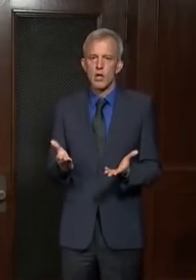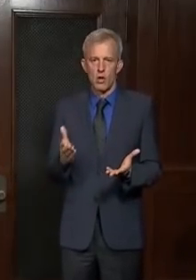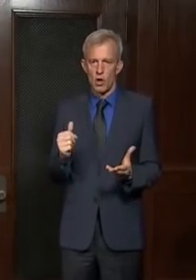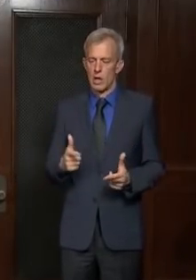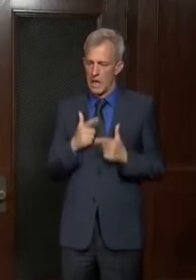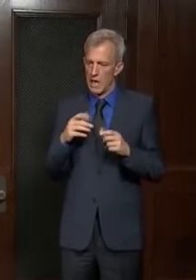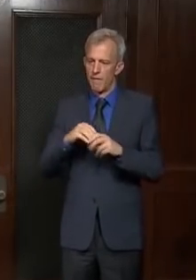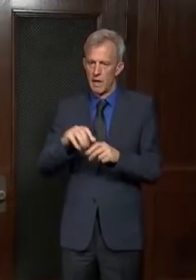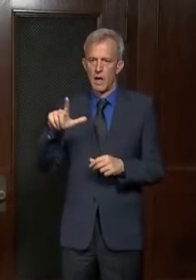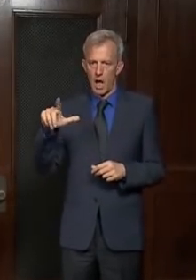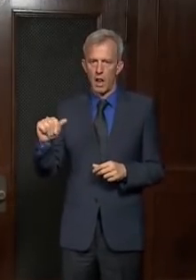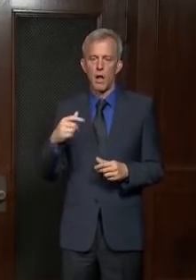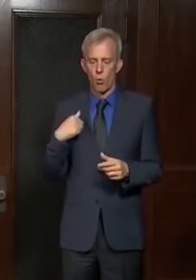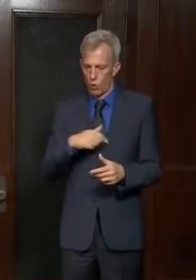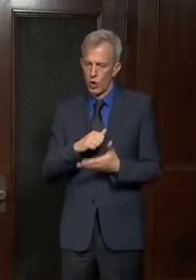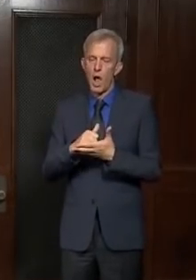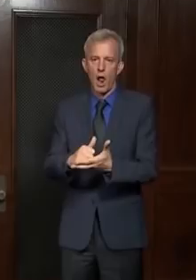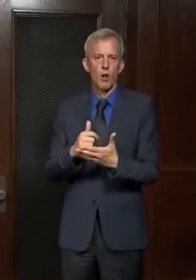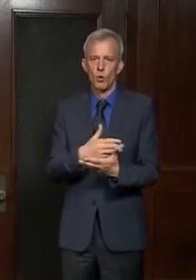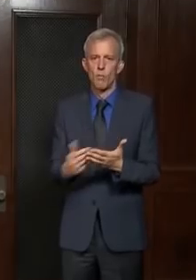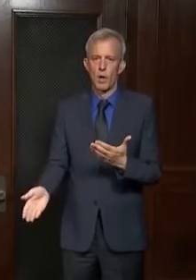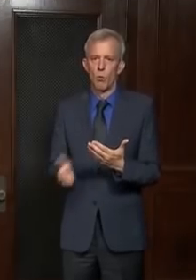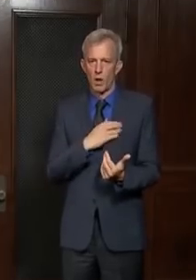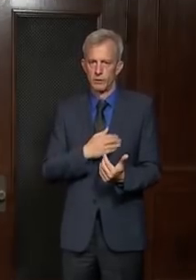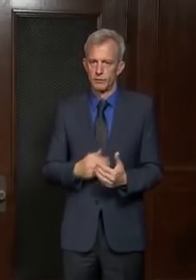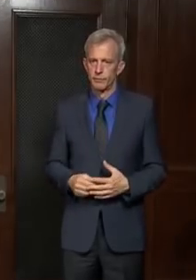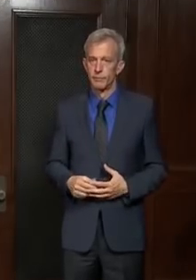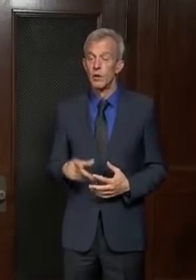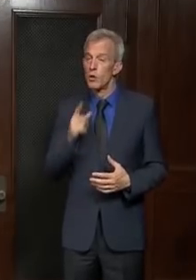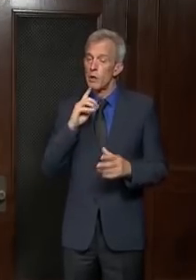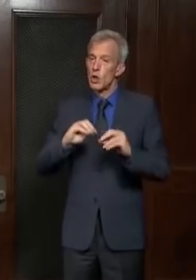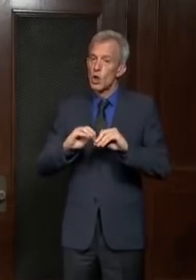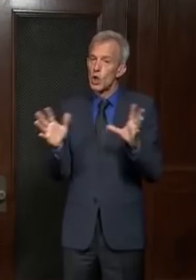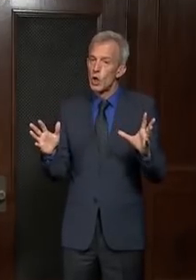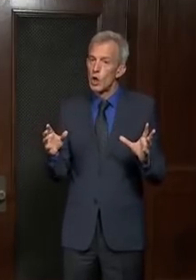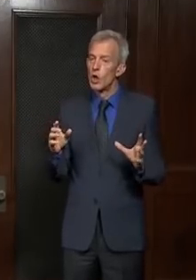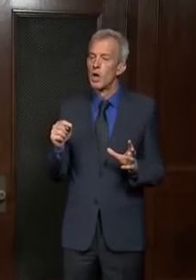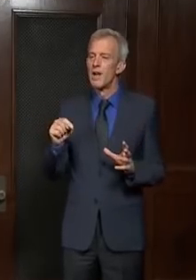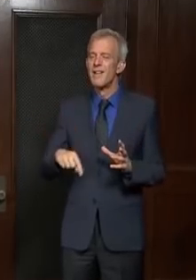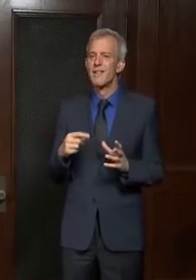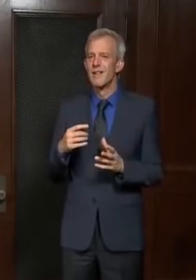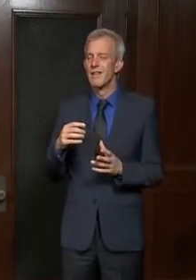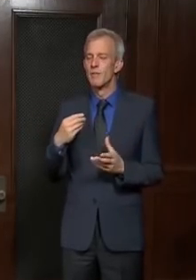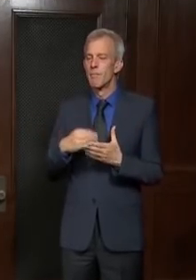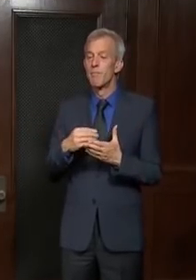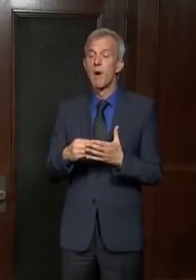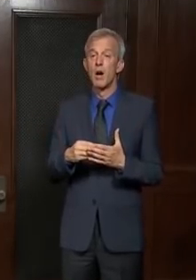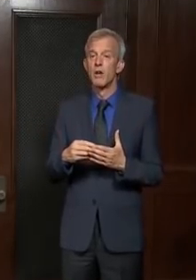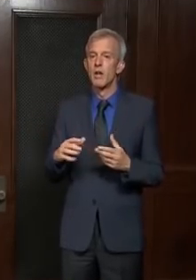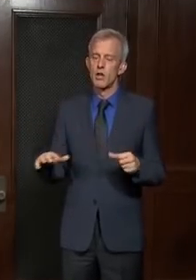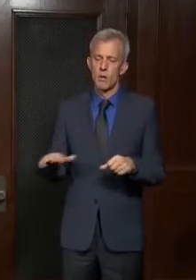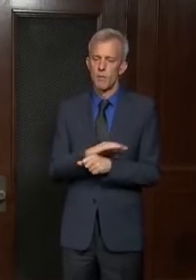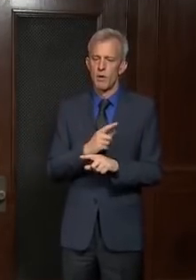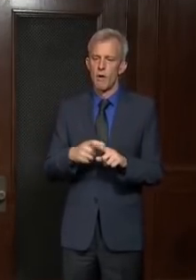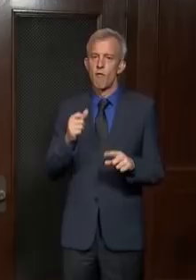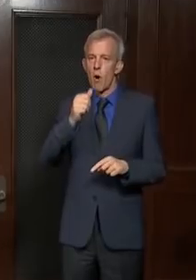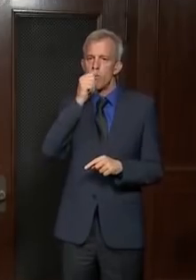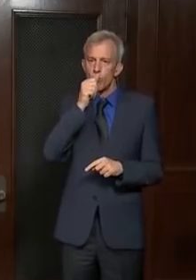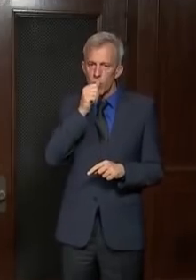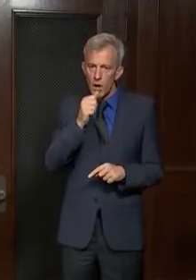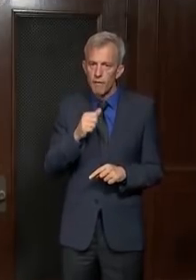Angelinos, and we will help them no matter what. To be clear, this initiative is funded entirely through private and